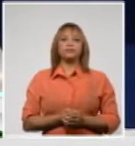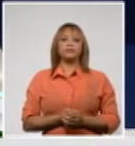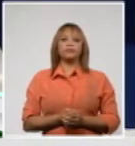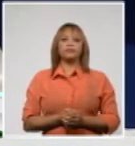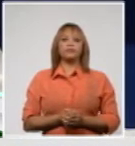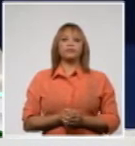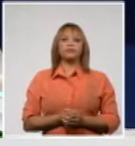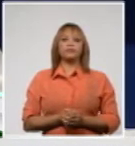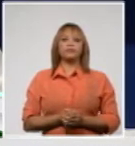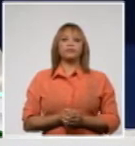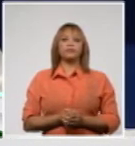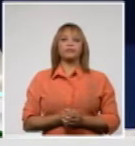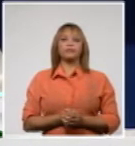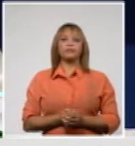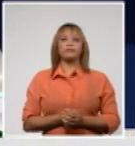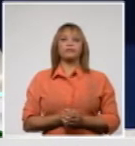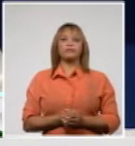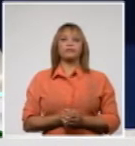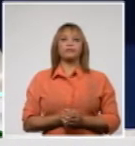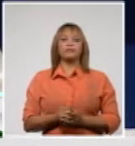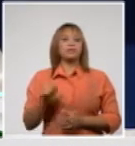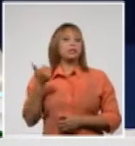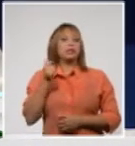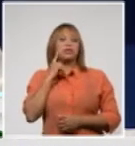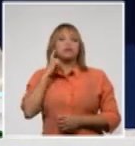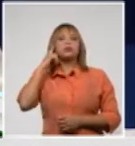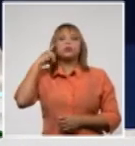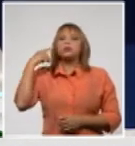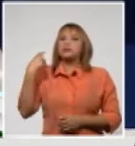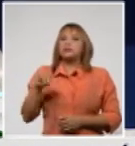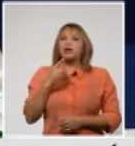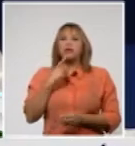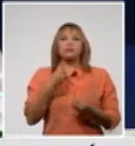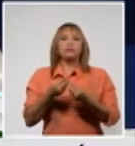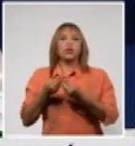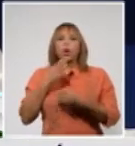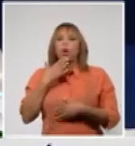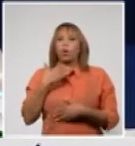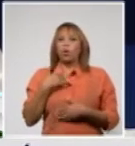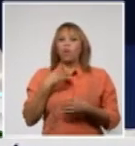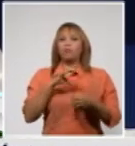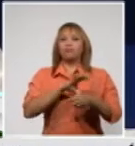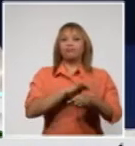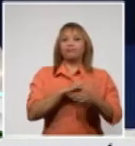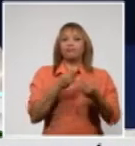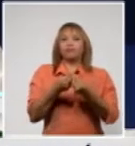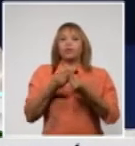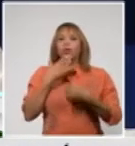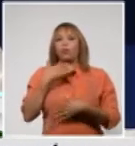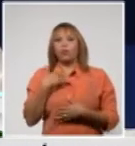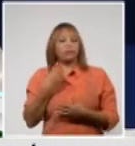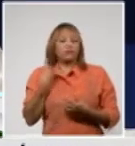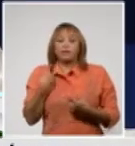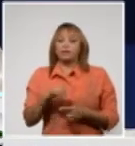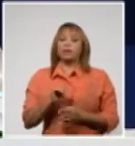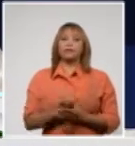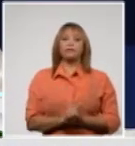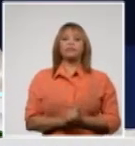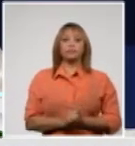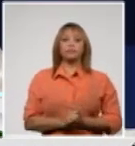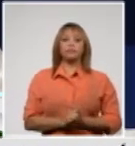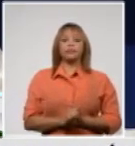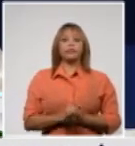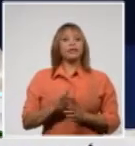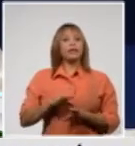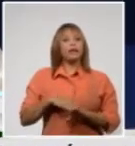3,673 people, or 90.4% of all diagnosed cases in Cuba, had contact